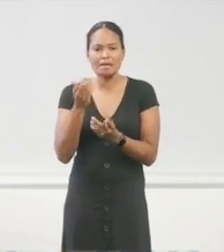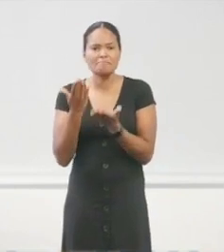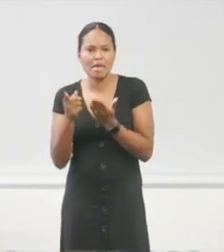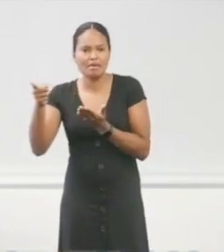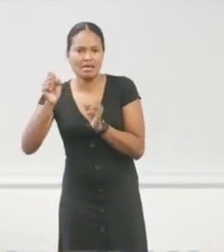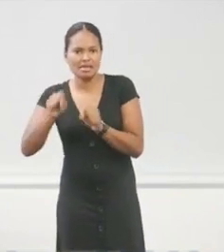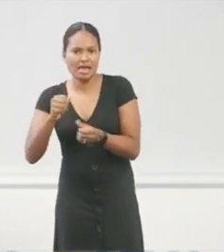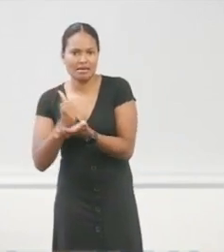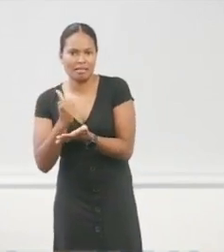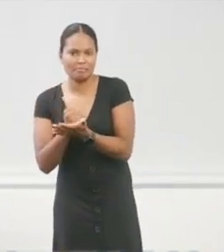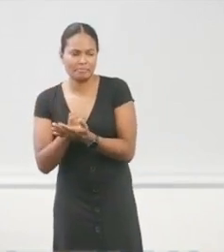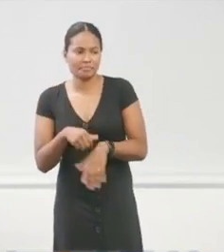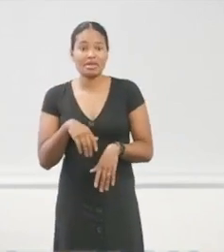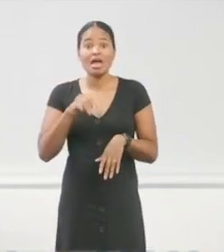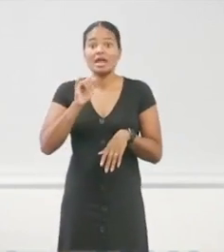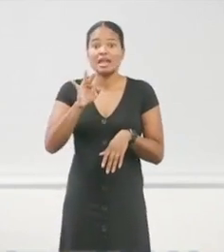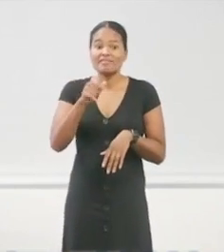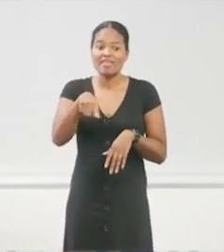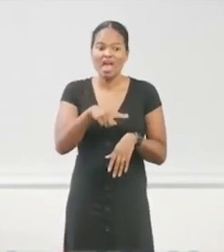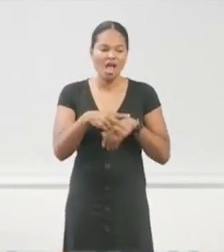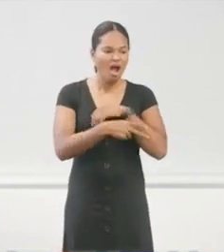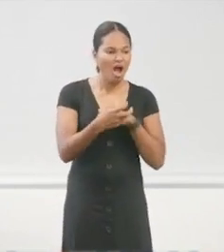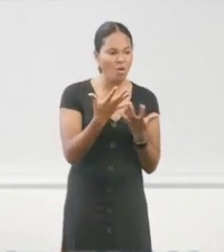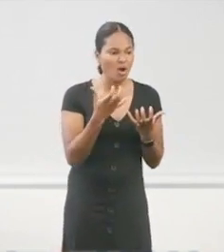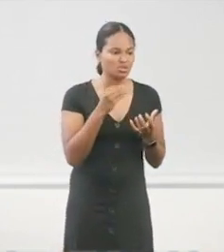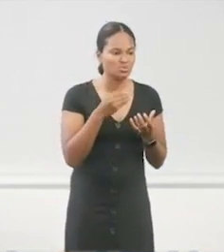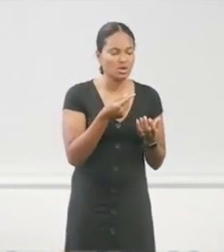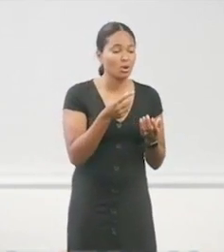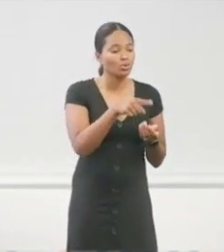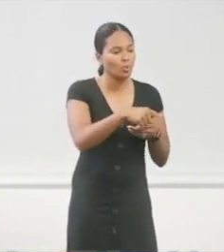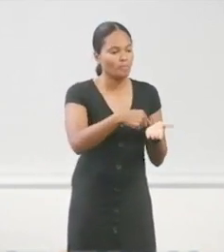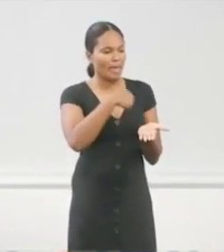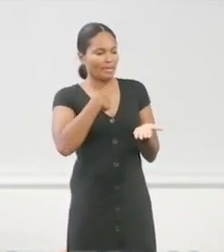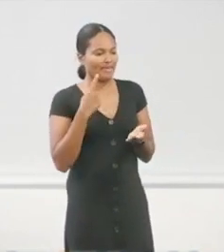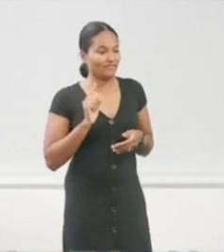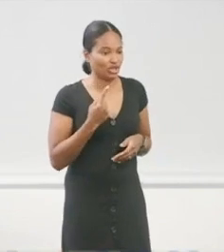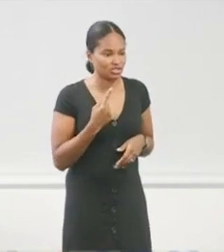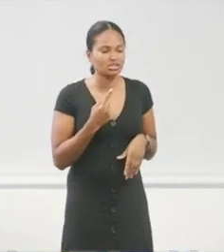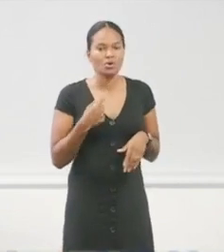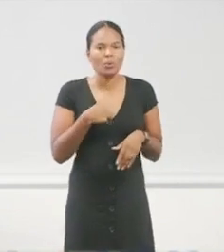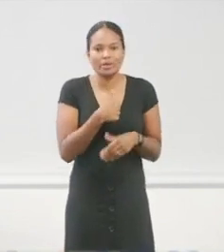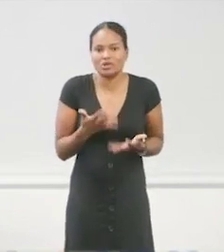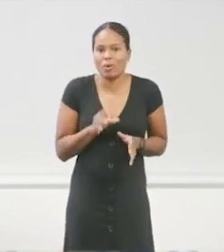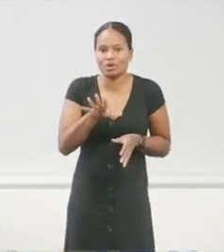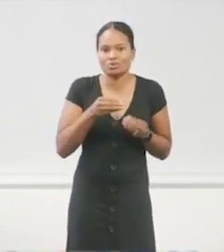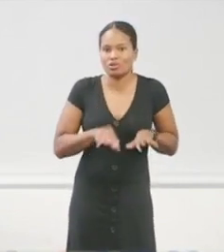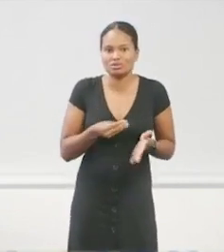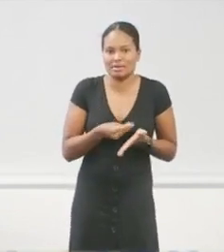it, the faster we might be able to freeze those funds so you don't lose your money. But focus back on